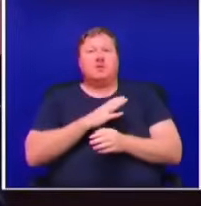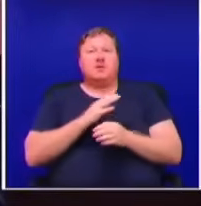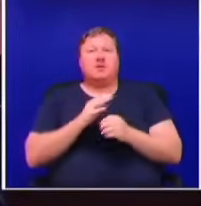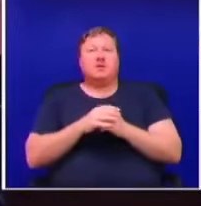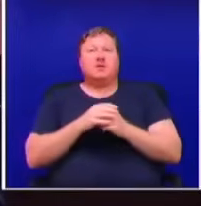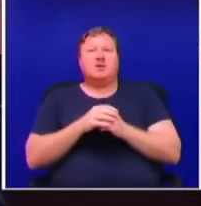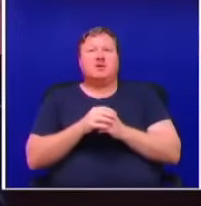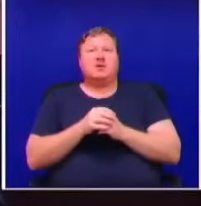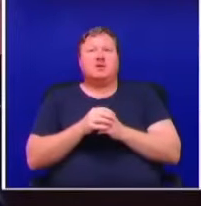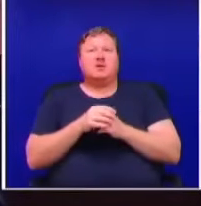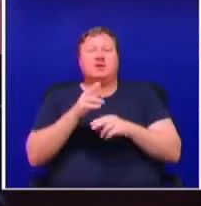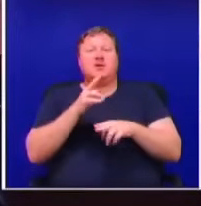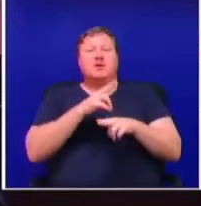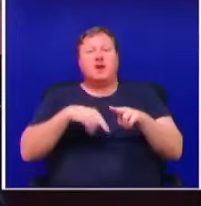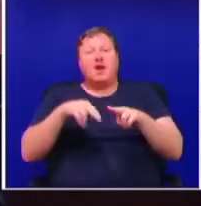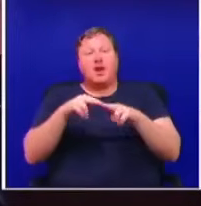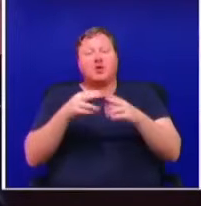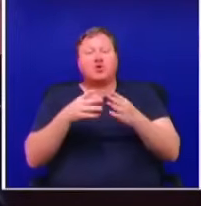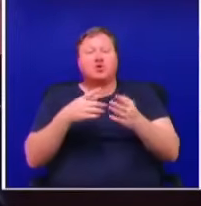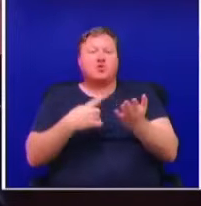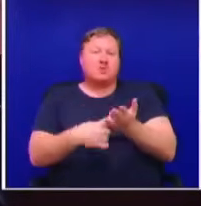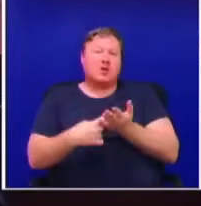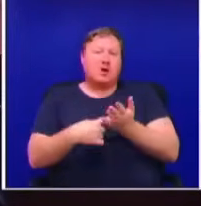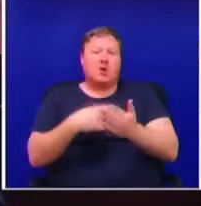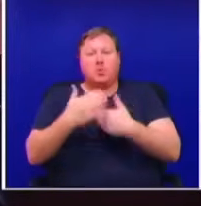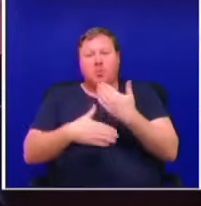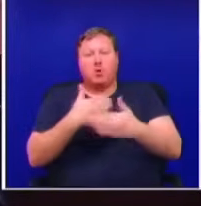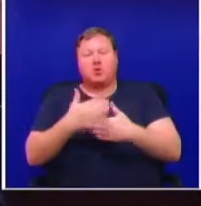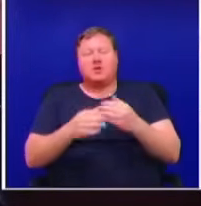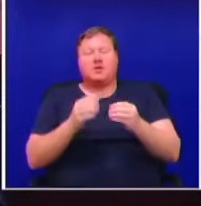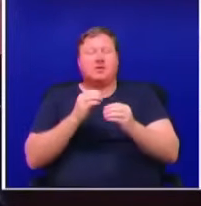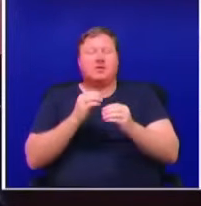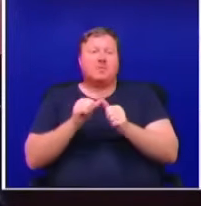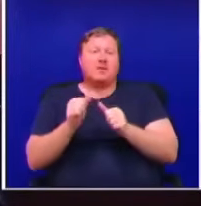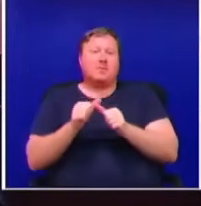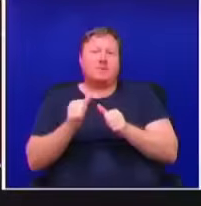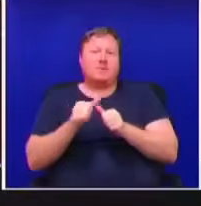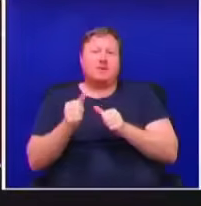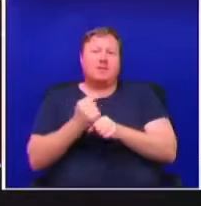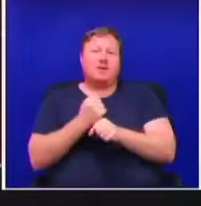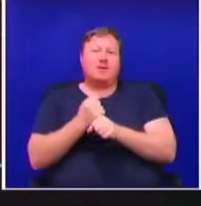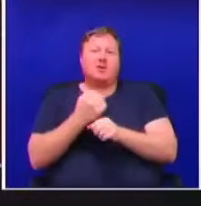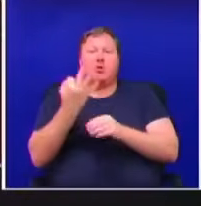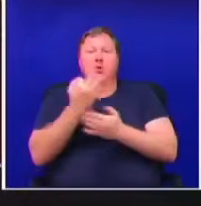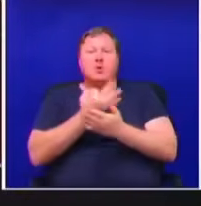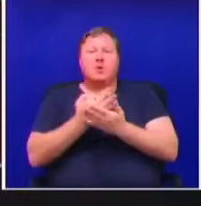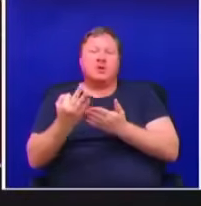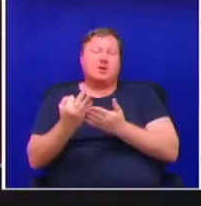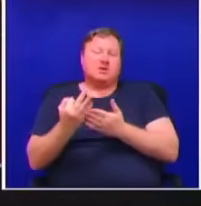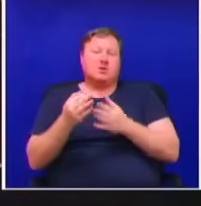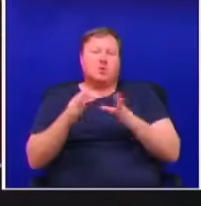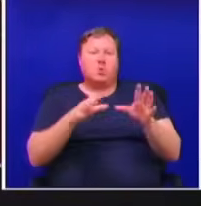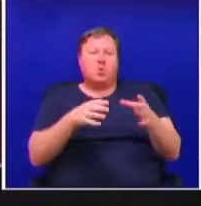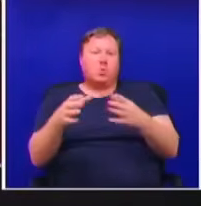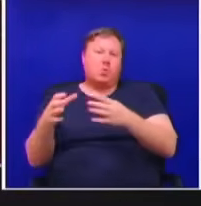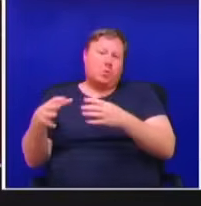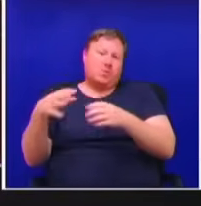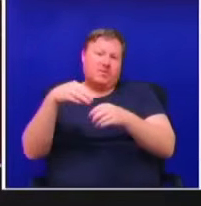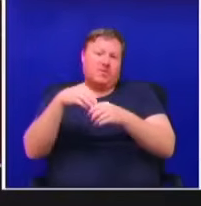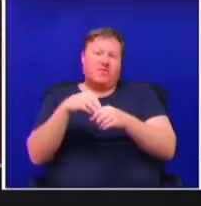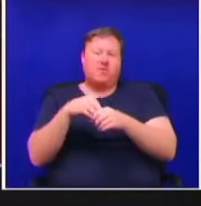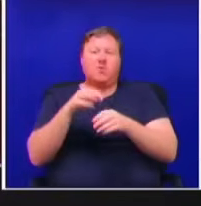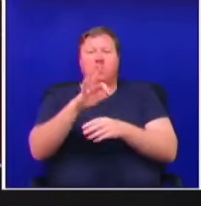process. Now, over the next 3 weeks, organizations involved in the 32